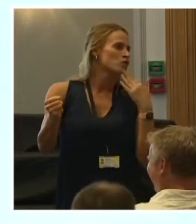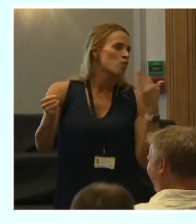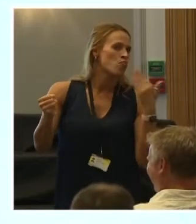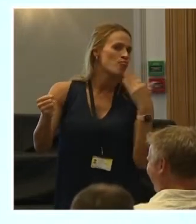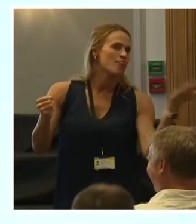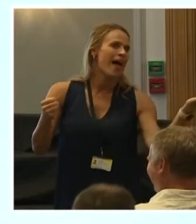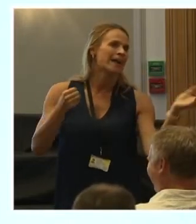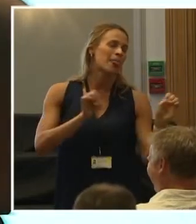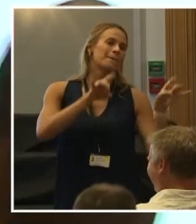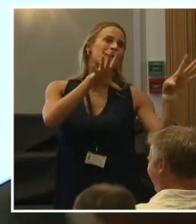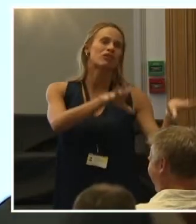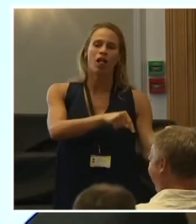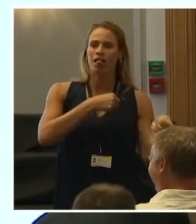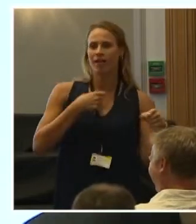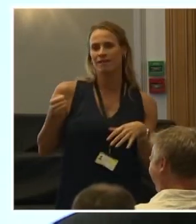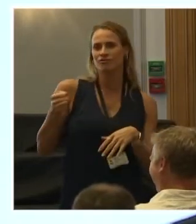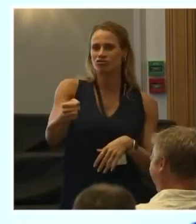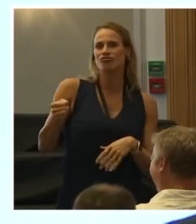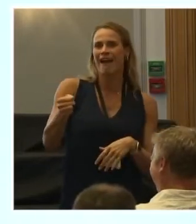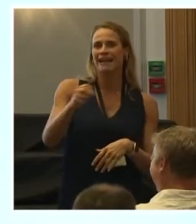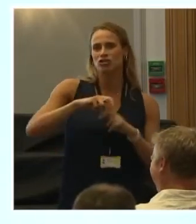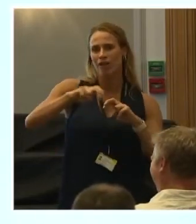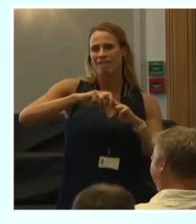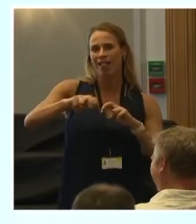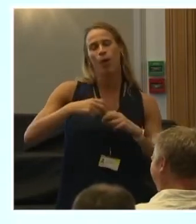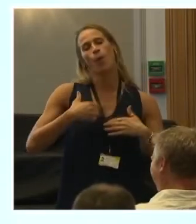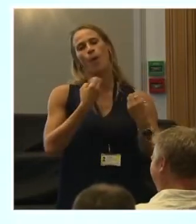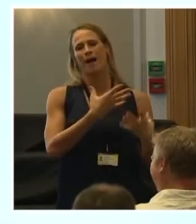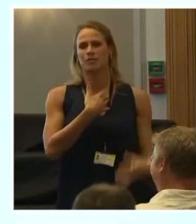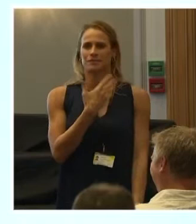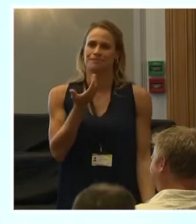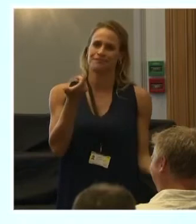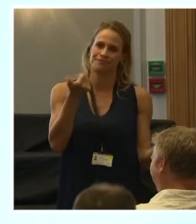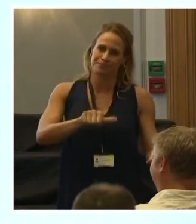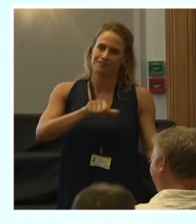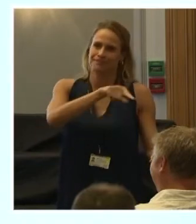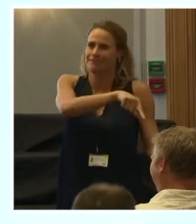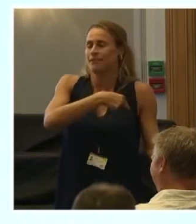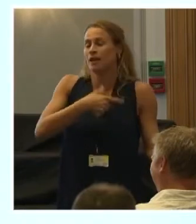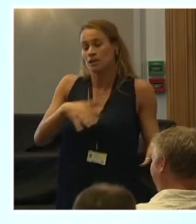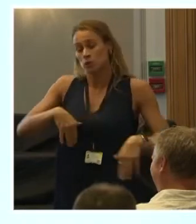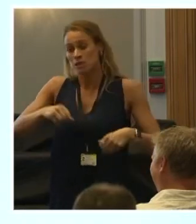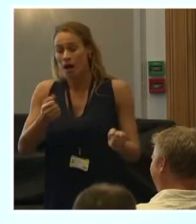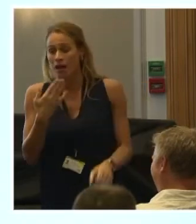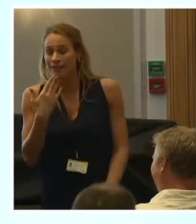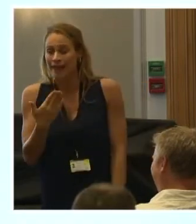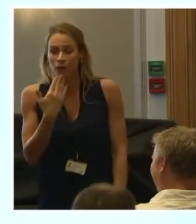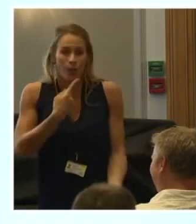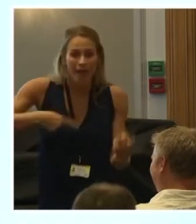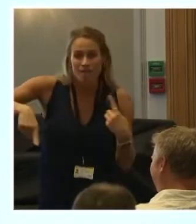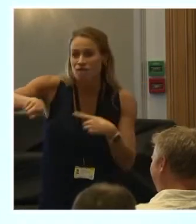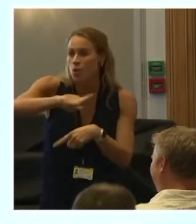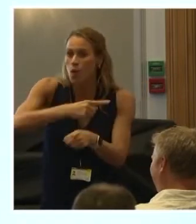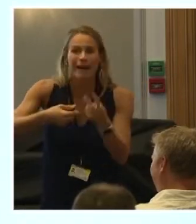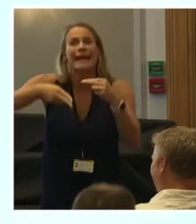here. So we're going to start somewhere else, but I would like to give a genuine thanks to everybody who's here today, whether you